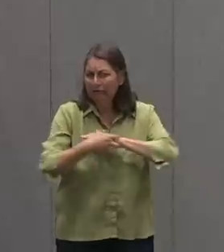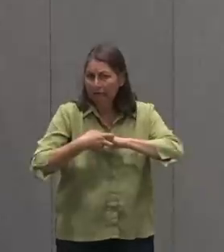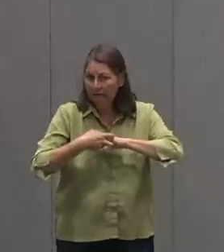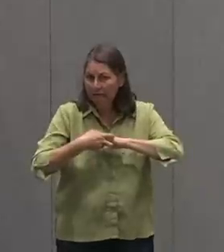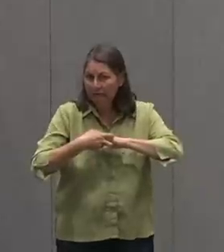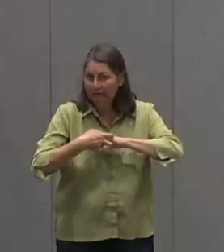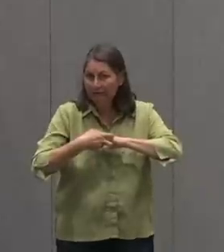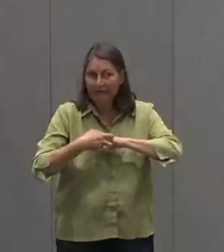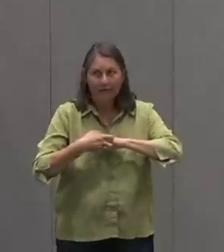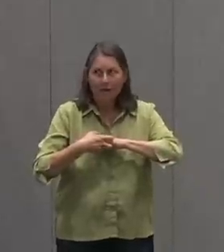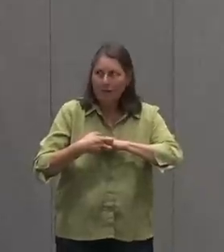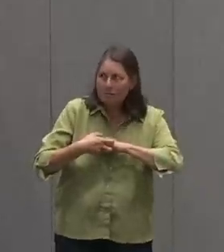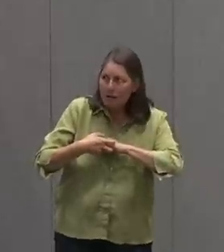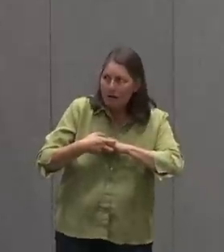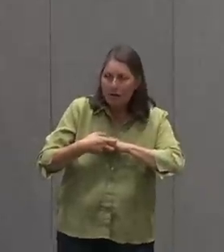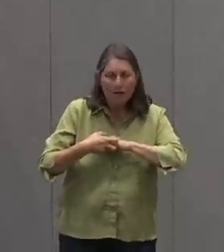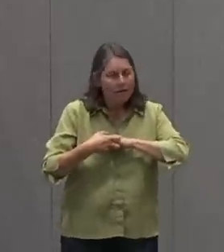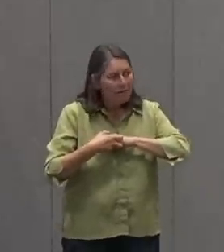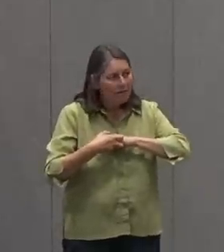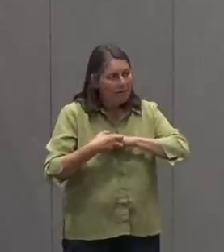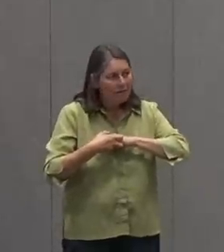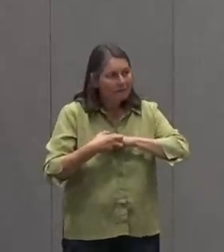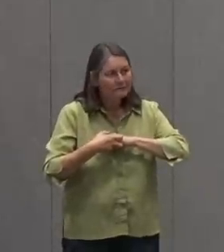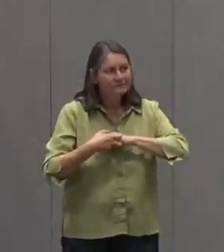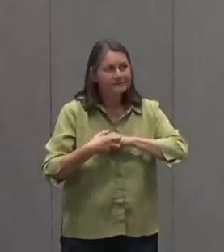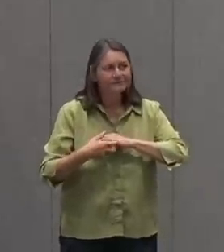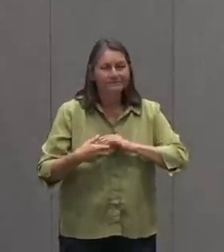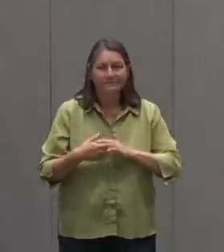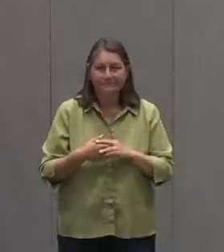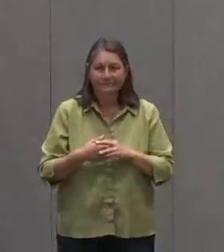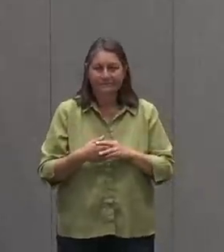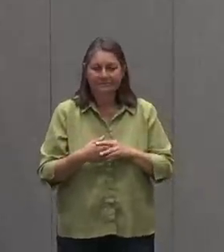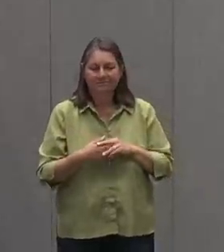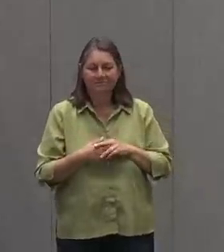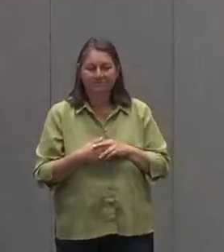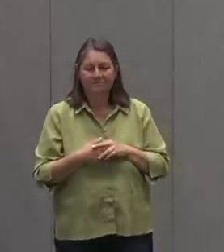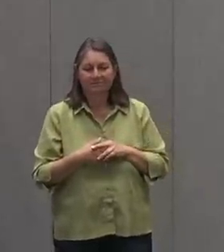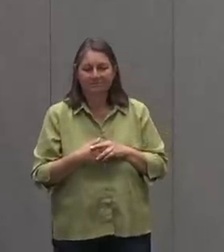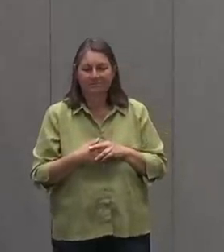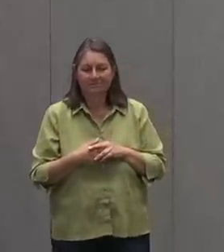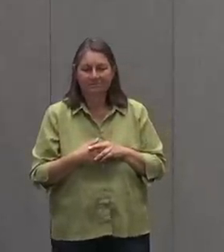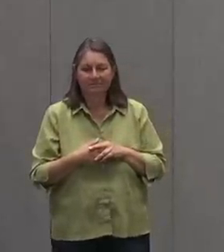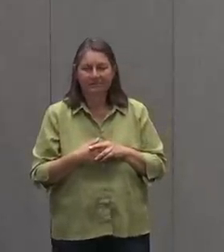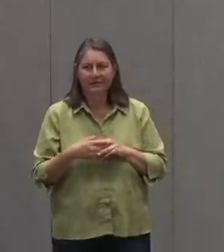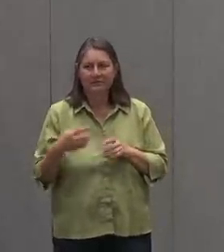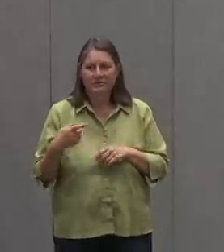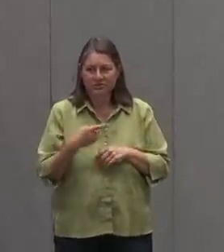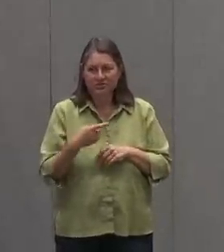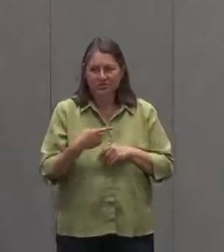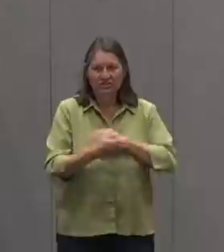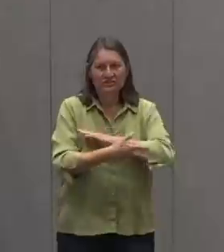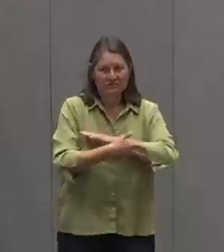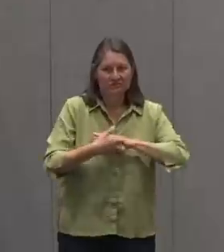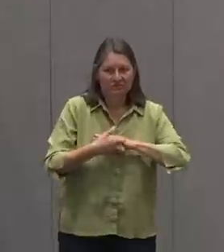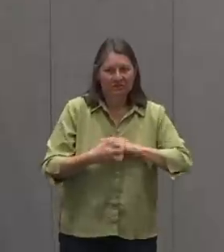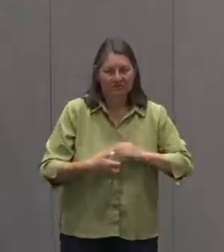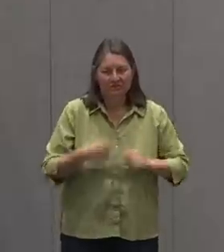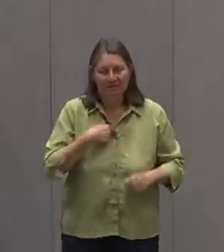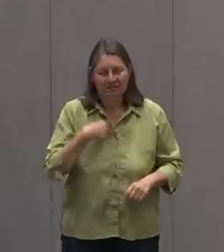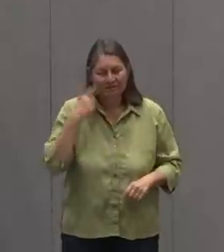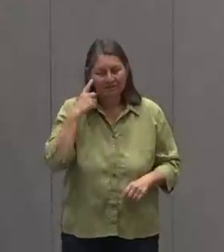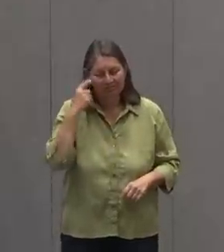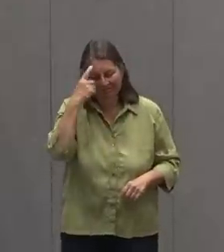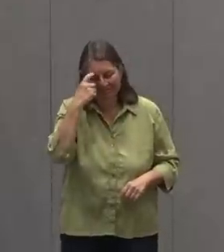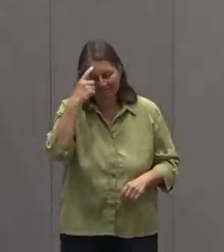I wasn't there. Tell you. She robbed them. I figured it out. Right there. Miss Sears. Someone